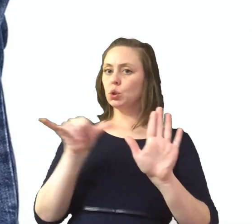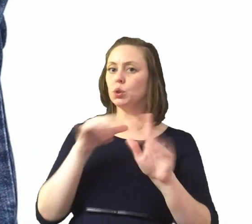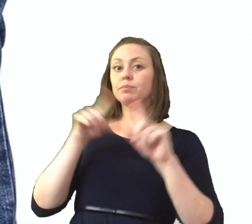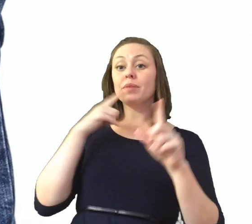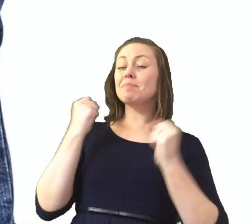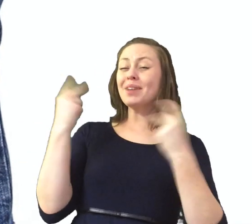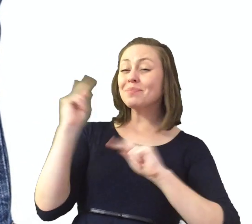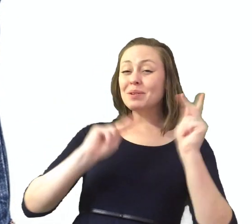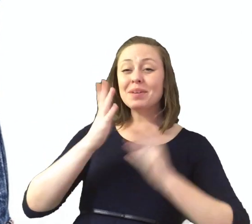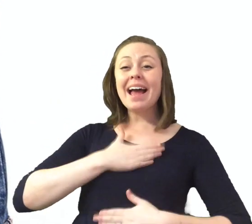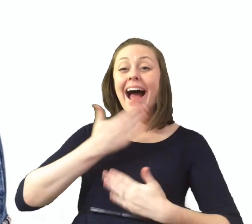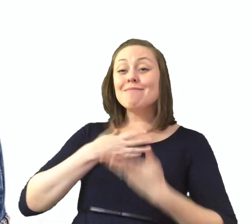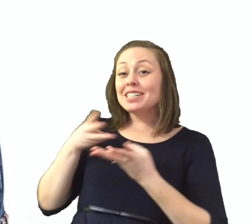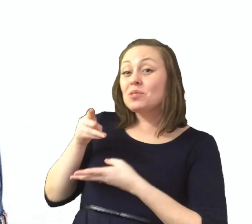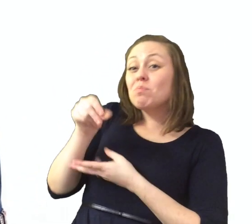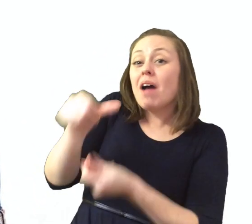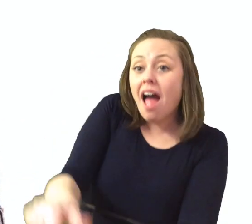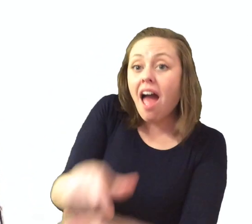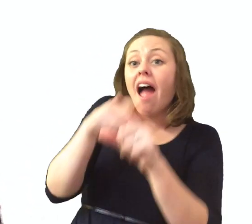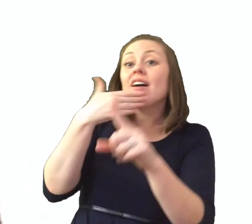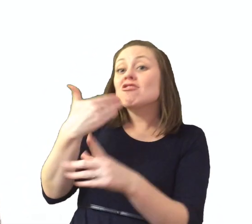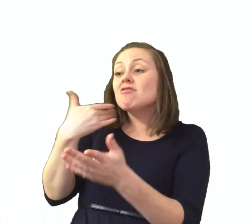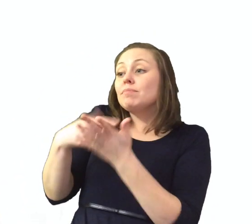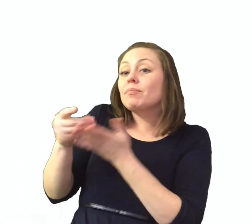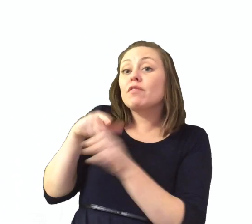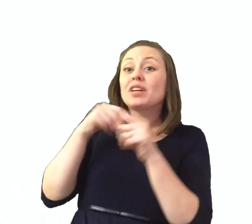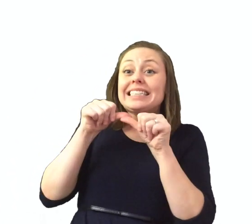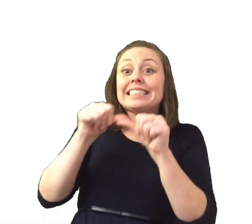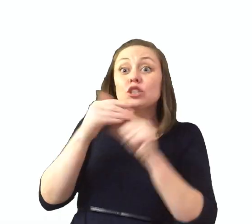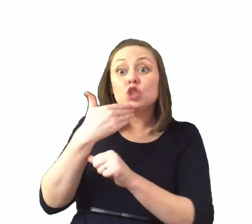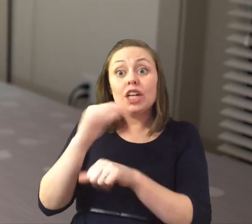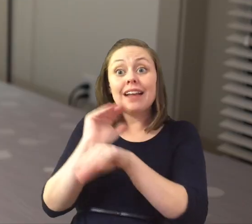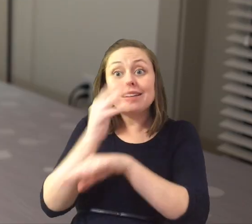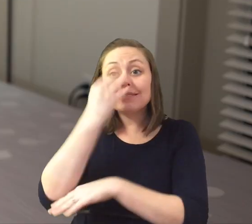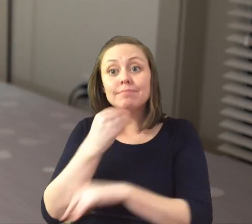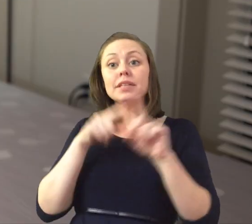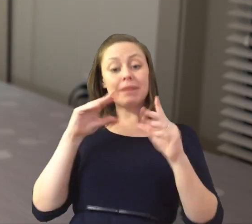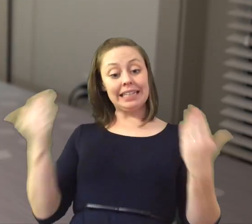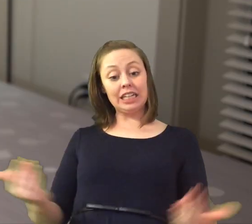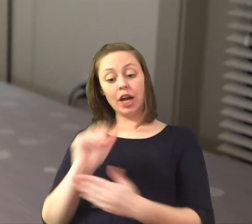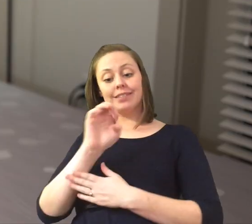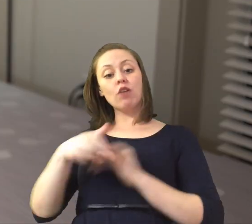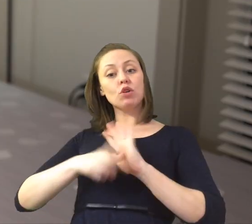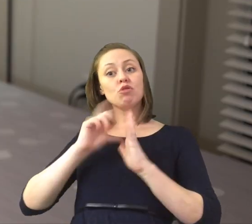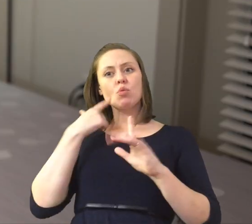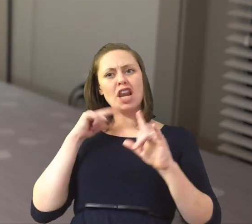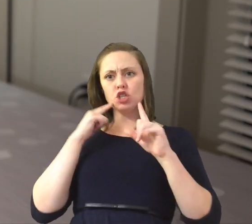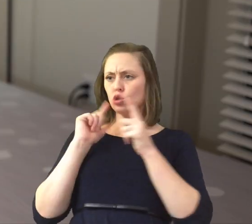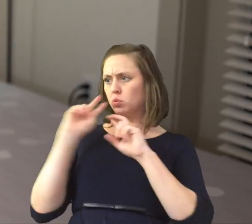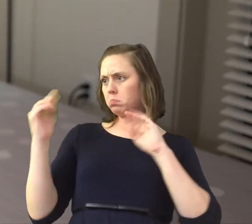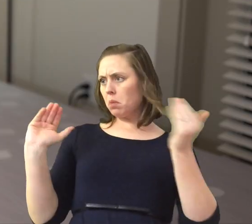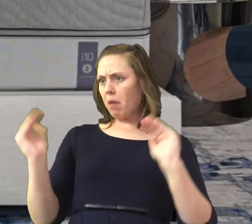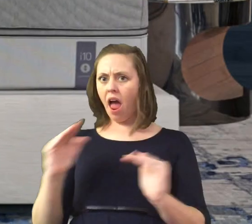While many of us would be happy to pay a pretty penny for a consistently good night's sleep, here at ASL Reviews we wanted to take a look